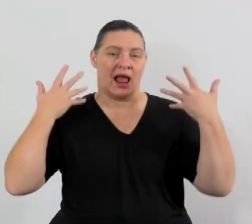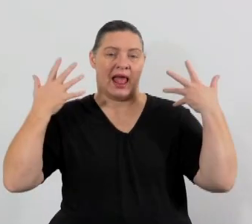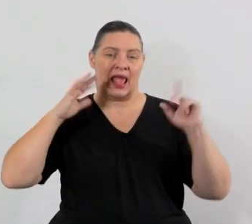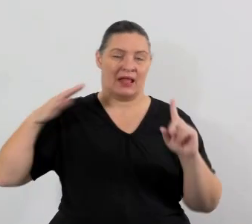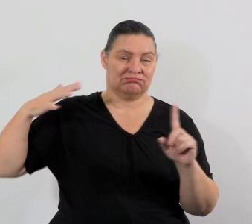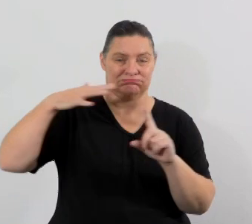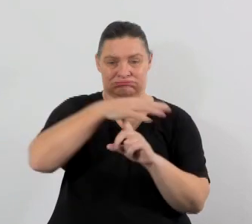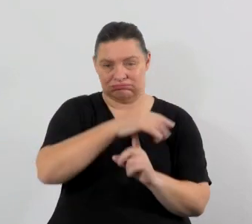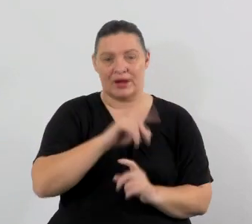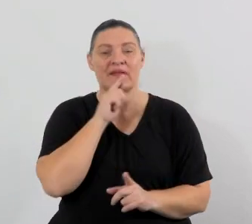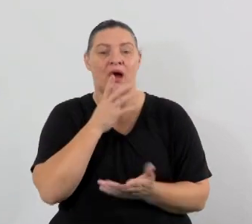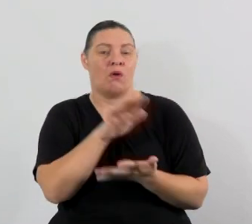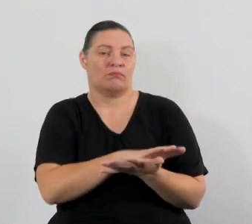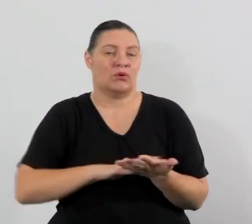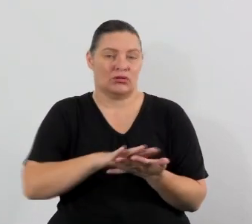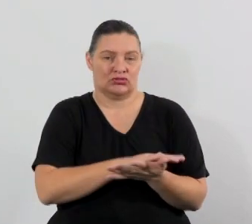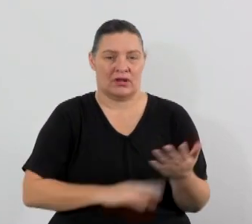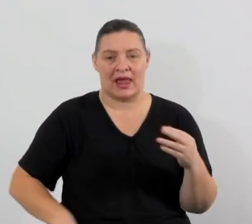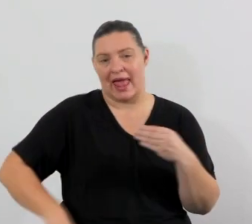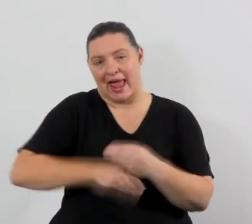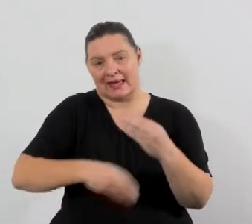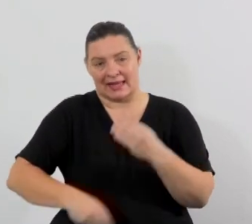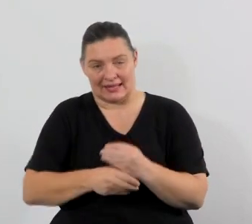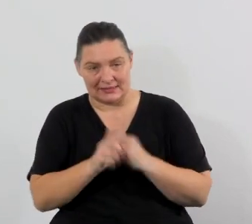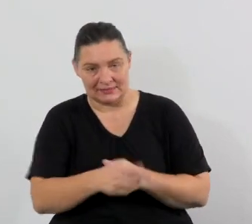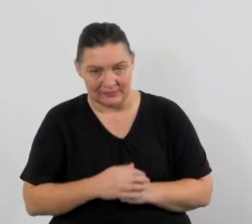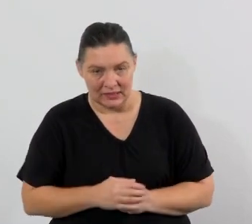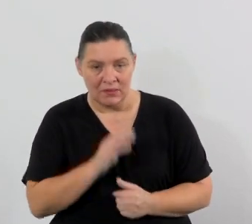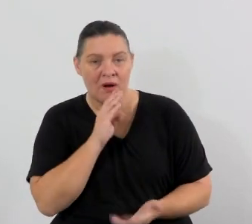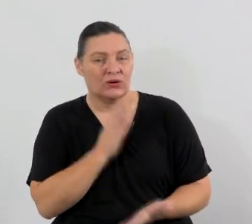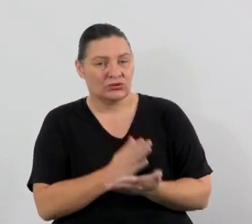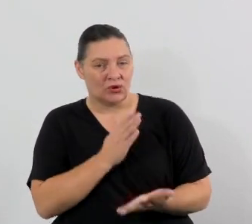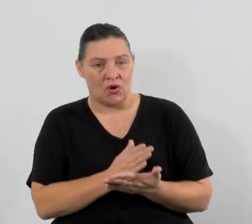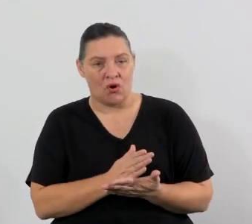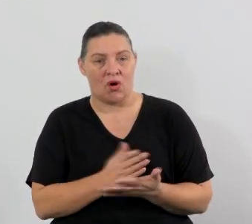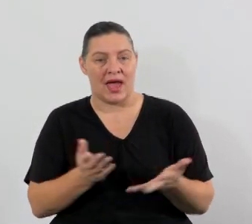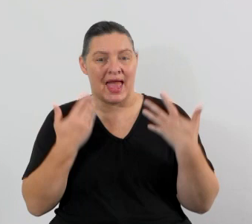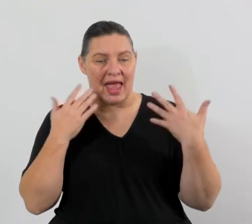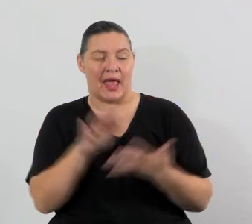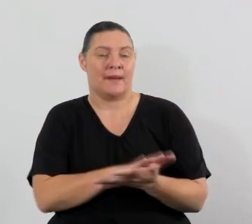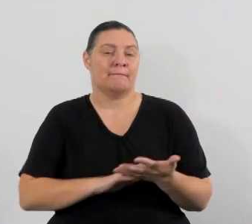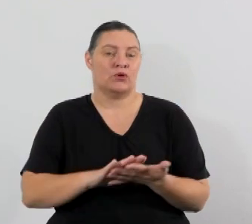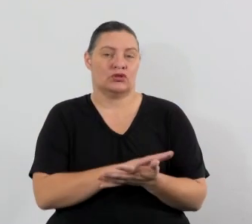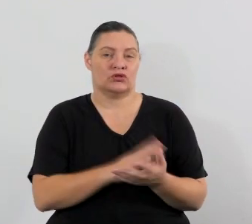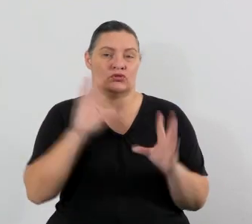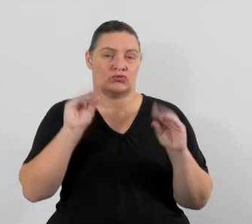the atmosphere, then that is how you as a human being are playing a role in ensuring that air